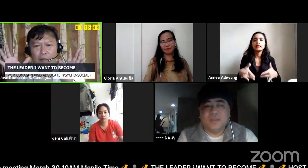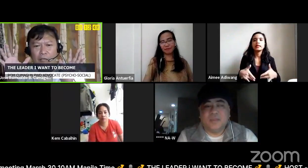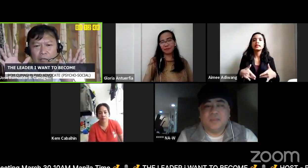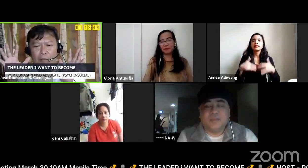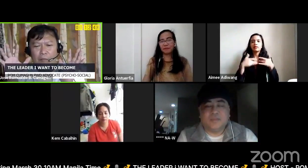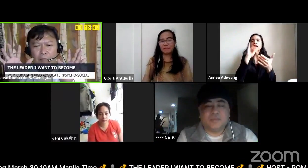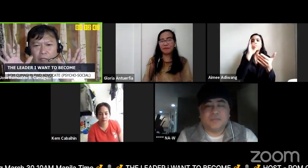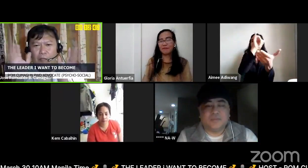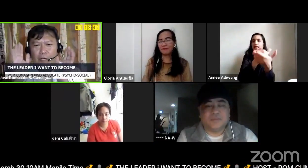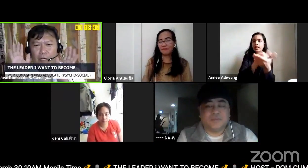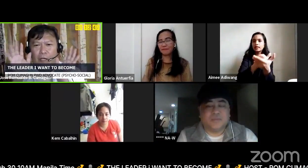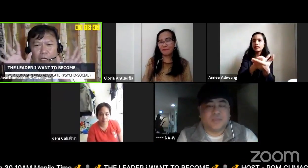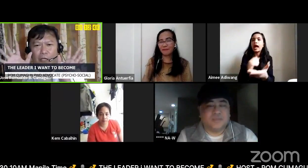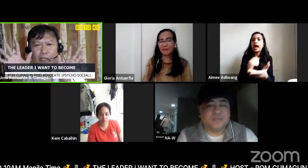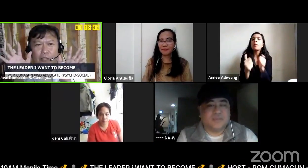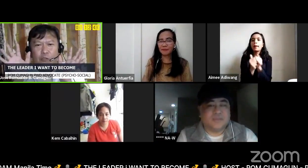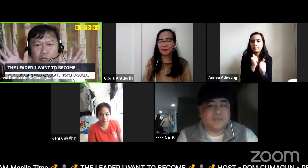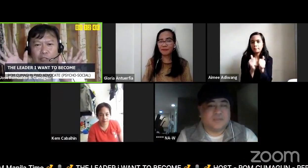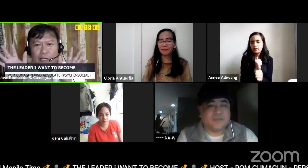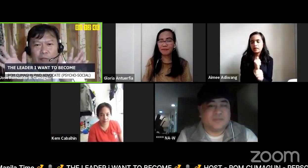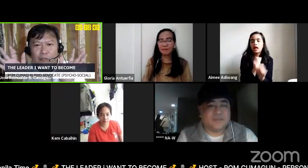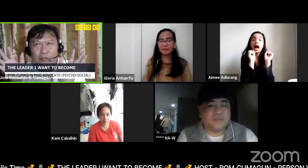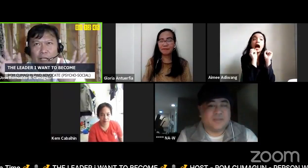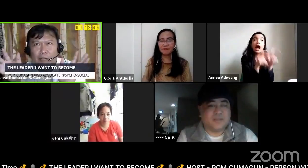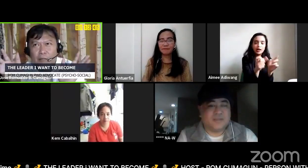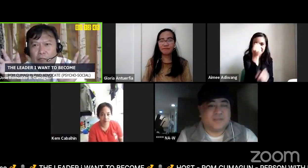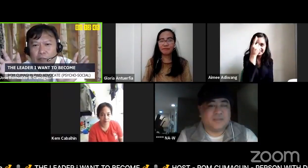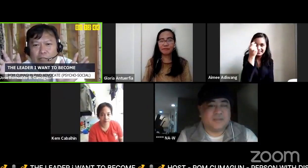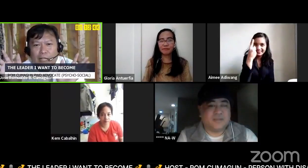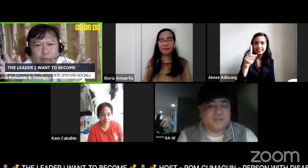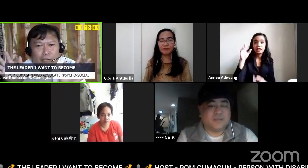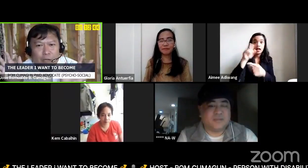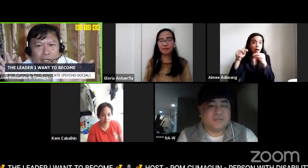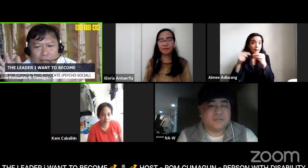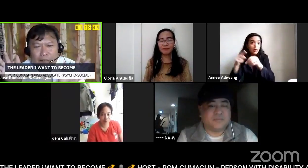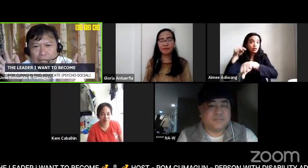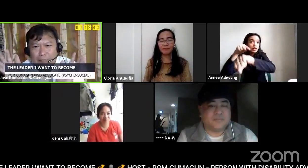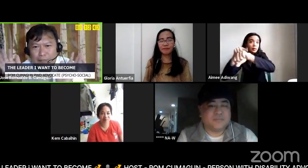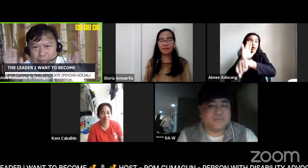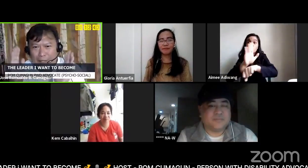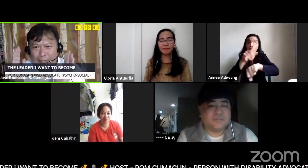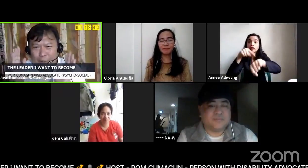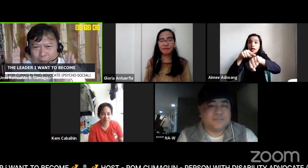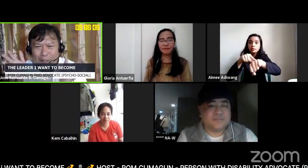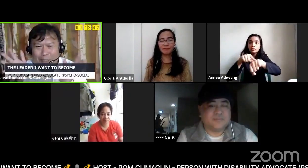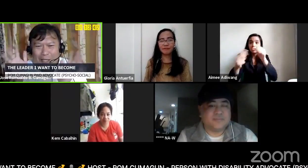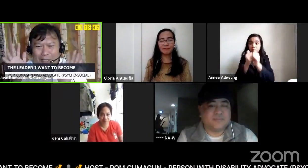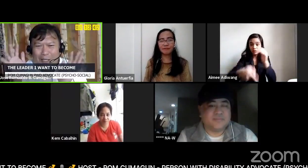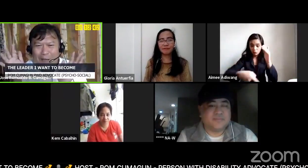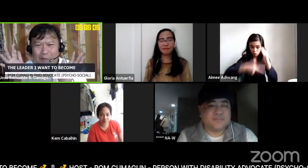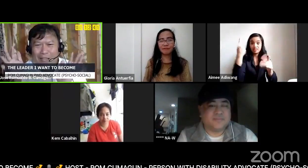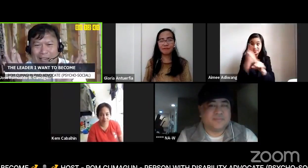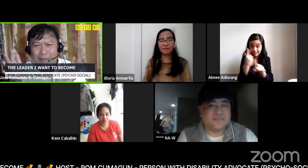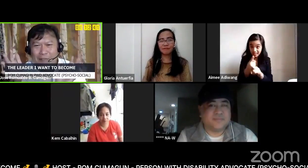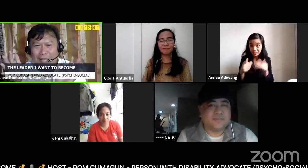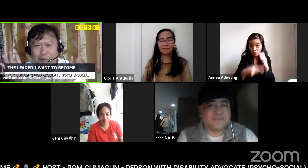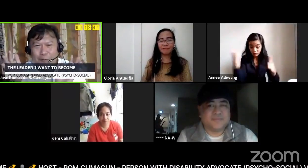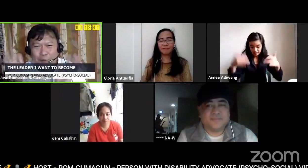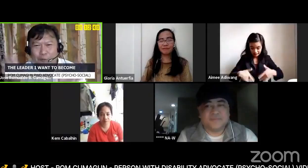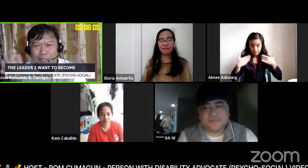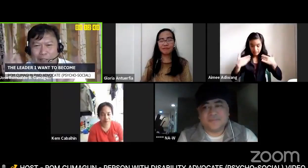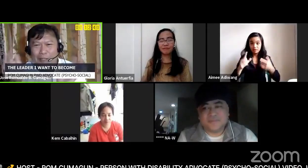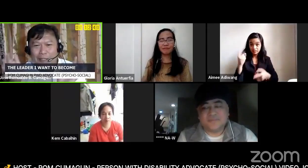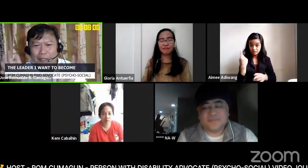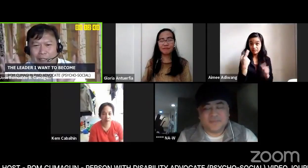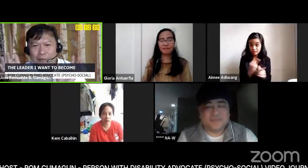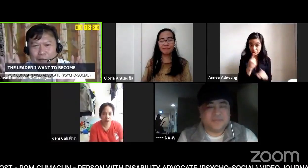Yun ang inaano ko. Okay. So in terms of time, yung time mo is one lifetime. Okay? Yung one